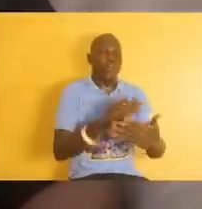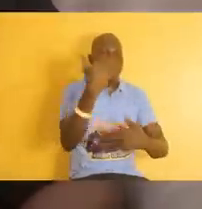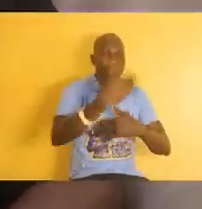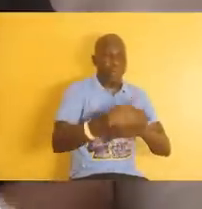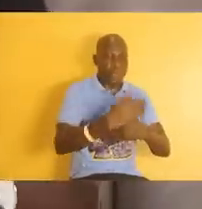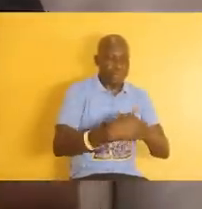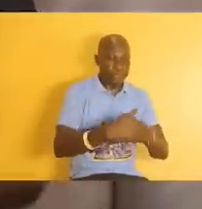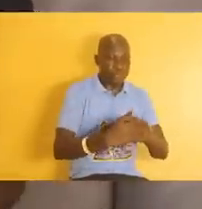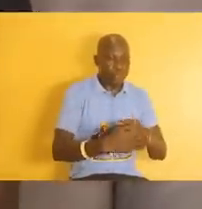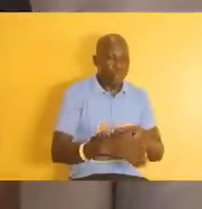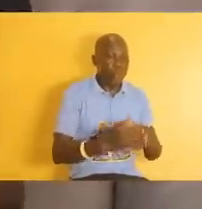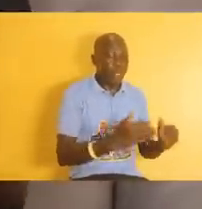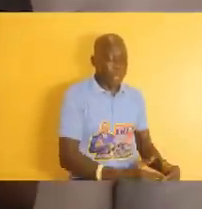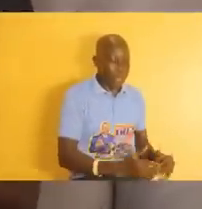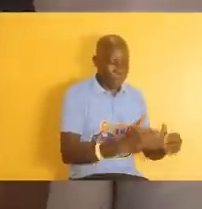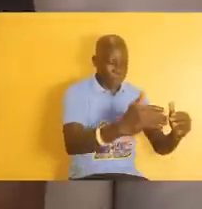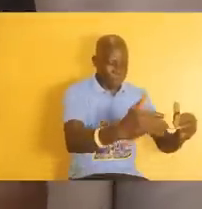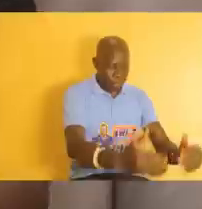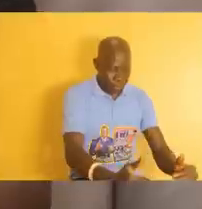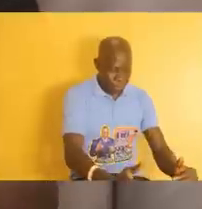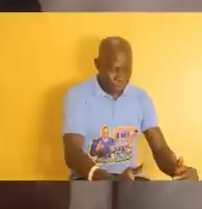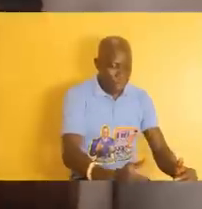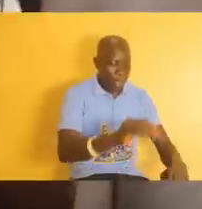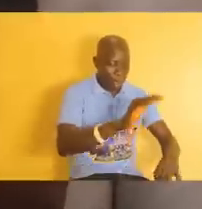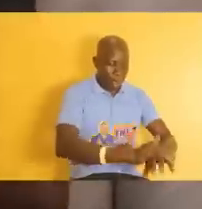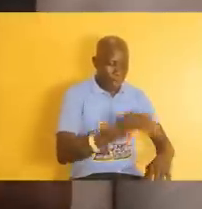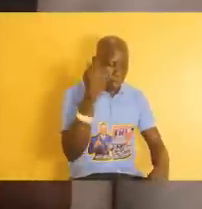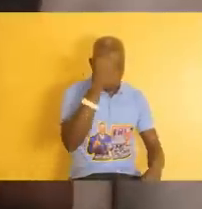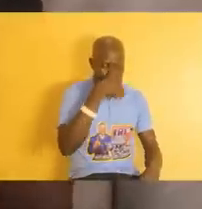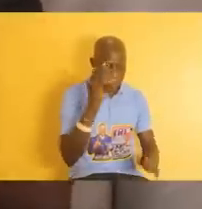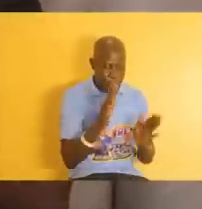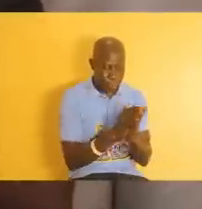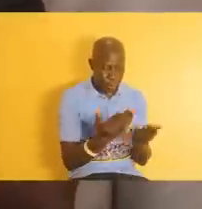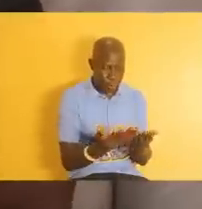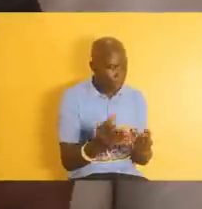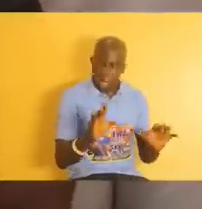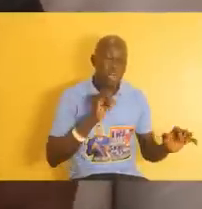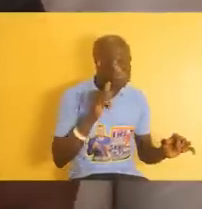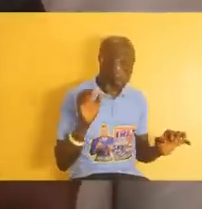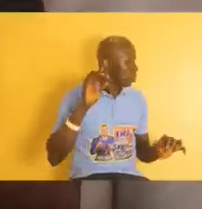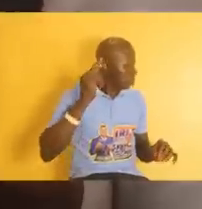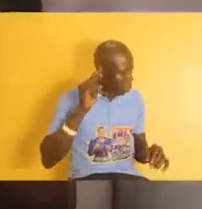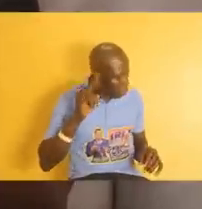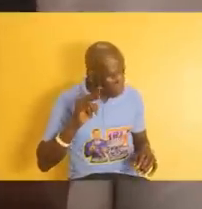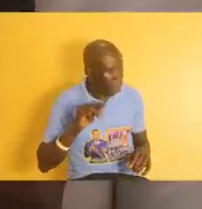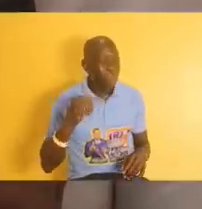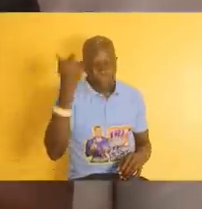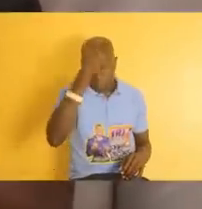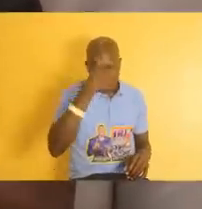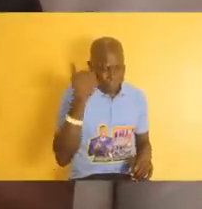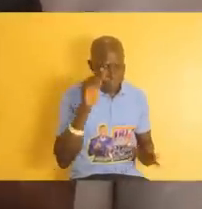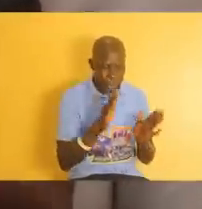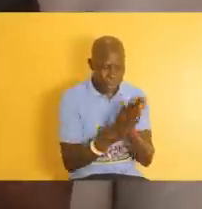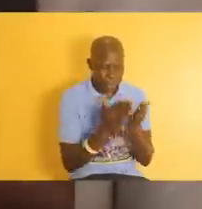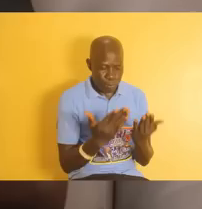Get your bread. Wàá gbé sí di Facebook rẹ. You put it on your Facebook. Mi sọ pé ọ̀rẹ́ rédíò lálẹ́ o. Are you still on radio? Orí Facebook.